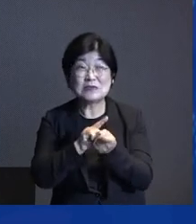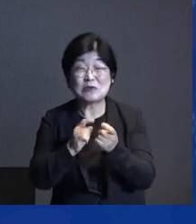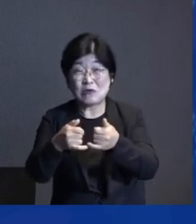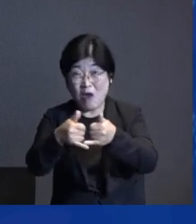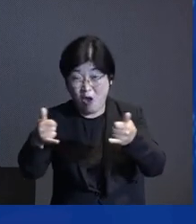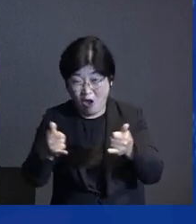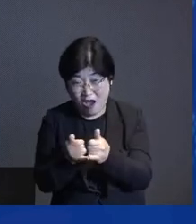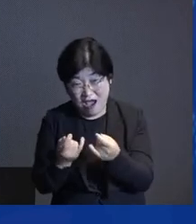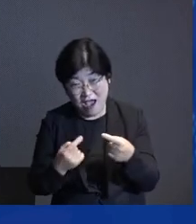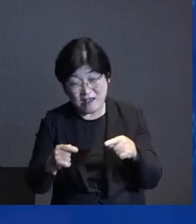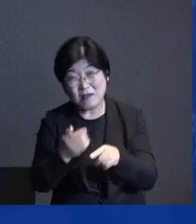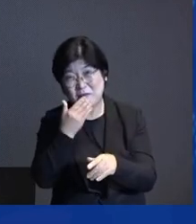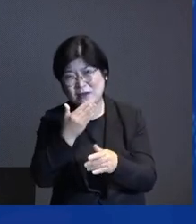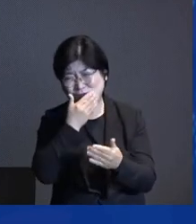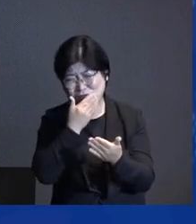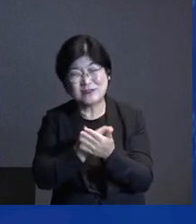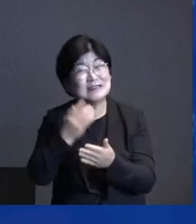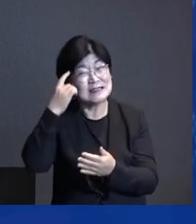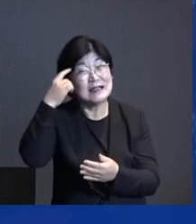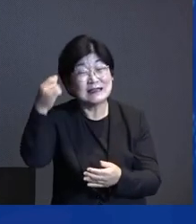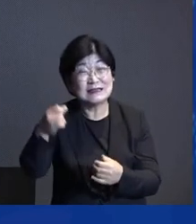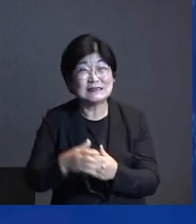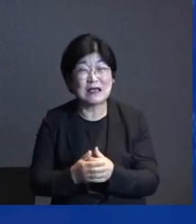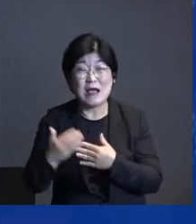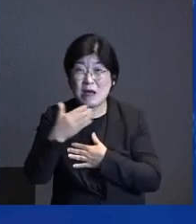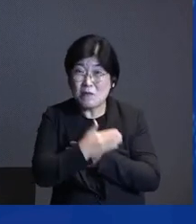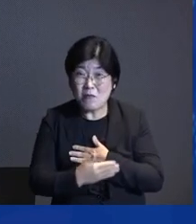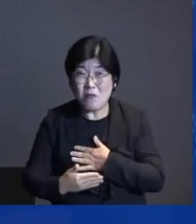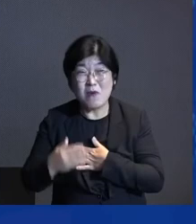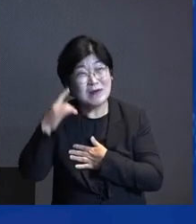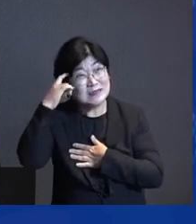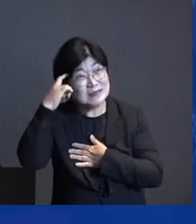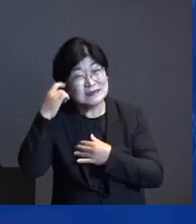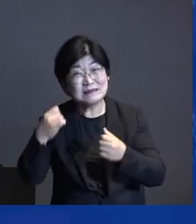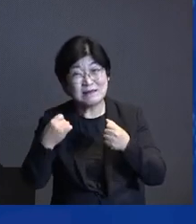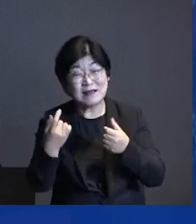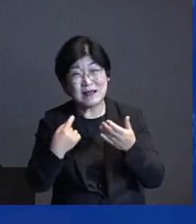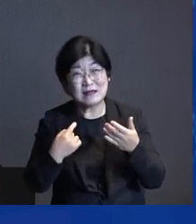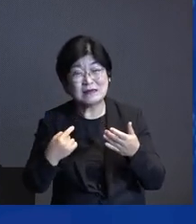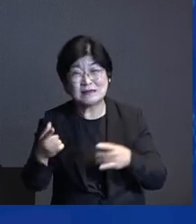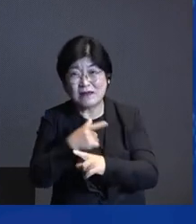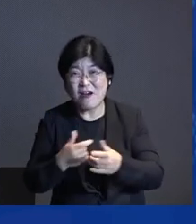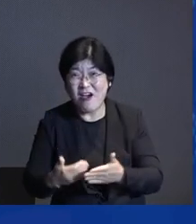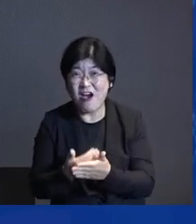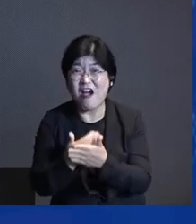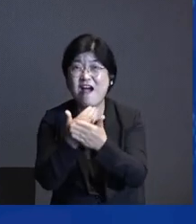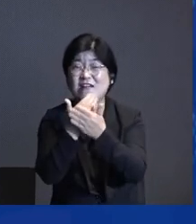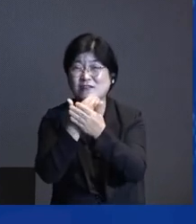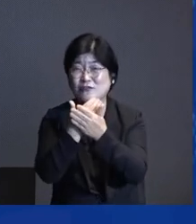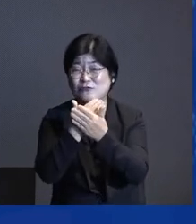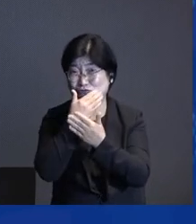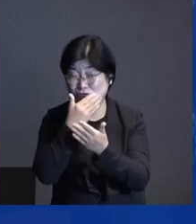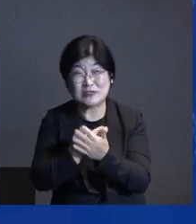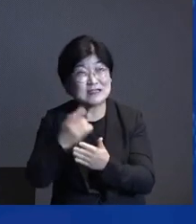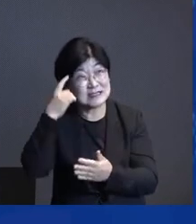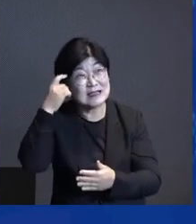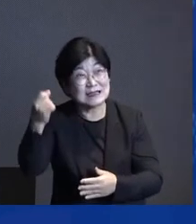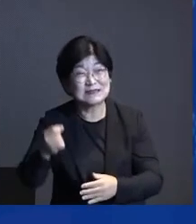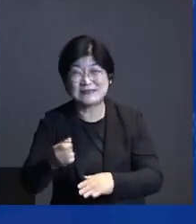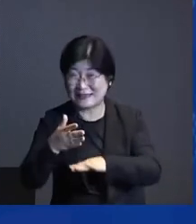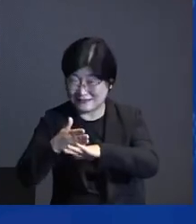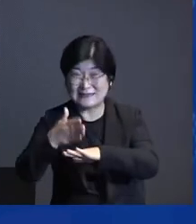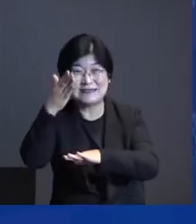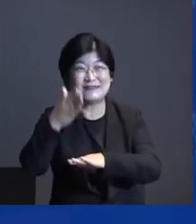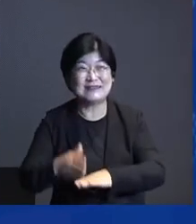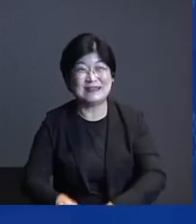physical and mental health of elderly people too. Yeah, okay. Thank you. Thank you very much.